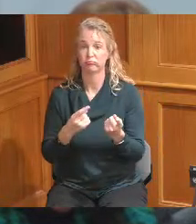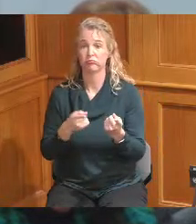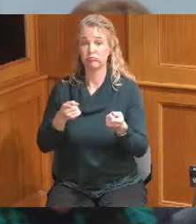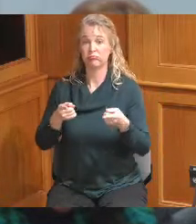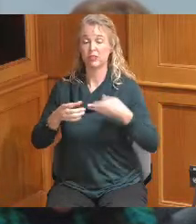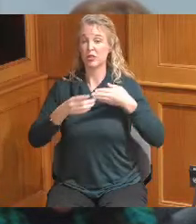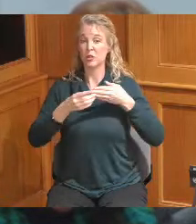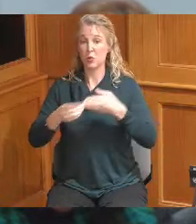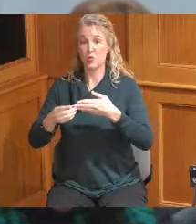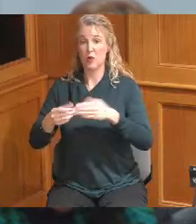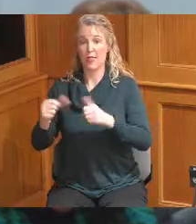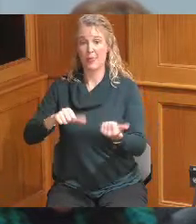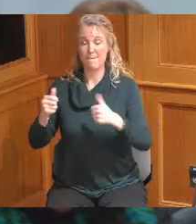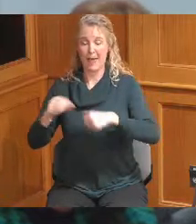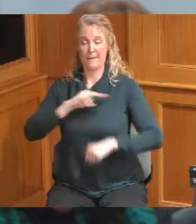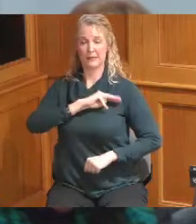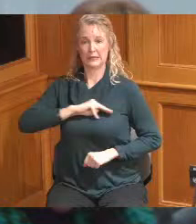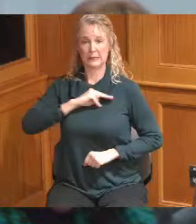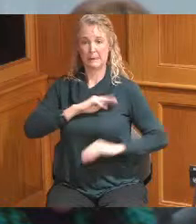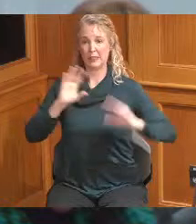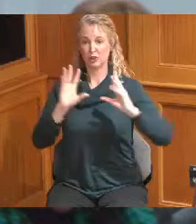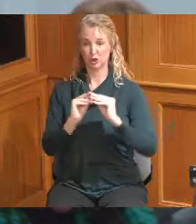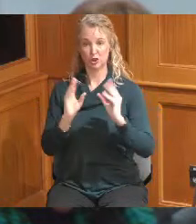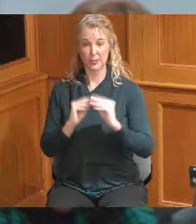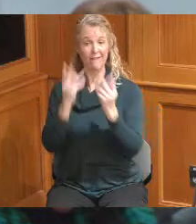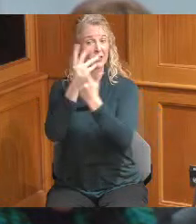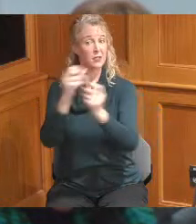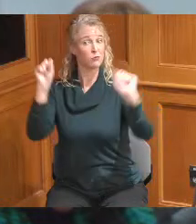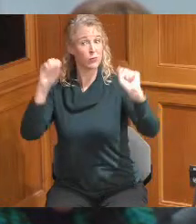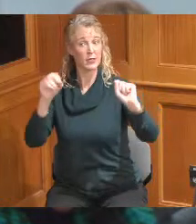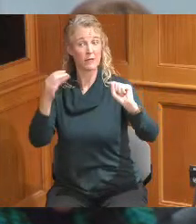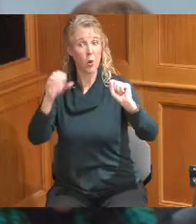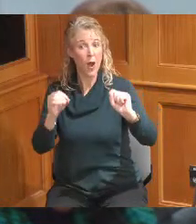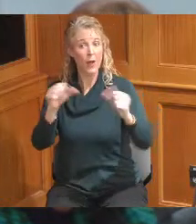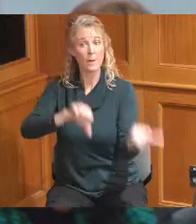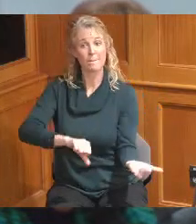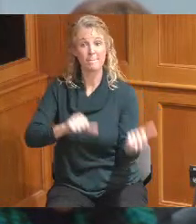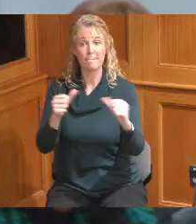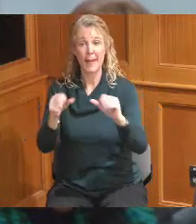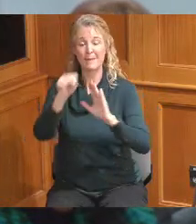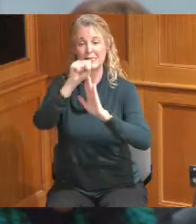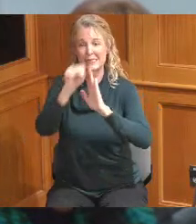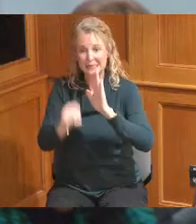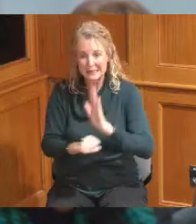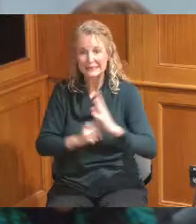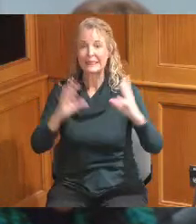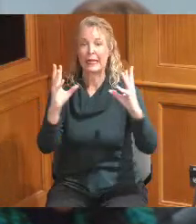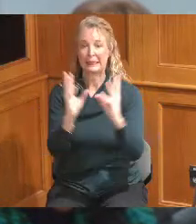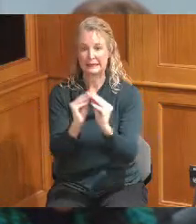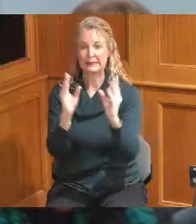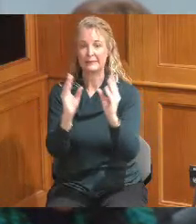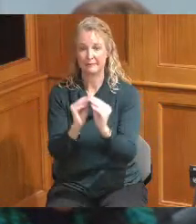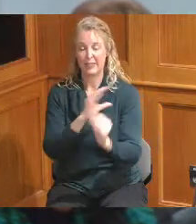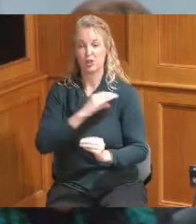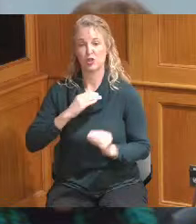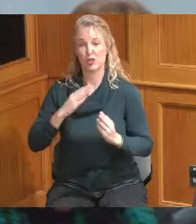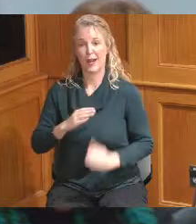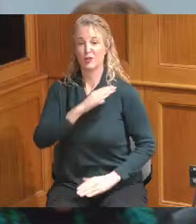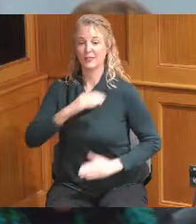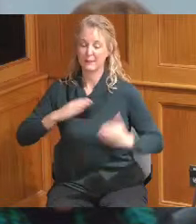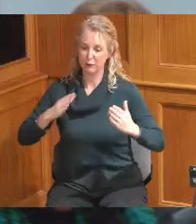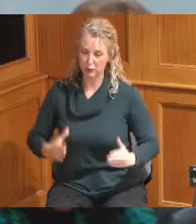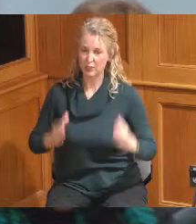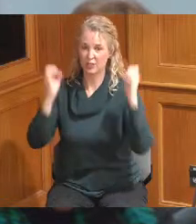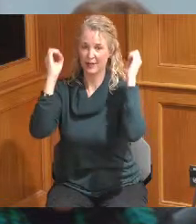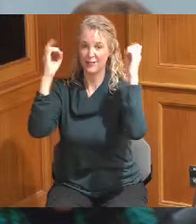of the Baptist Ministers Conference, and president of the Ohio Baptist State Convention Congress of Christian